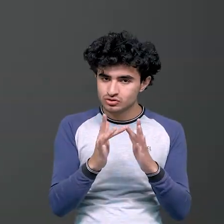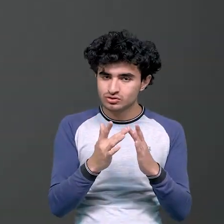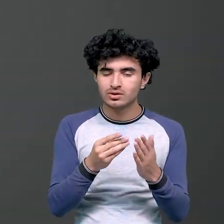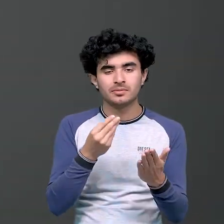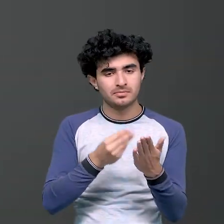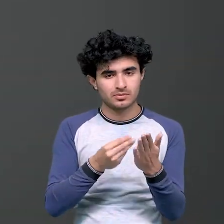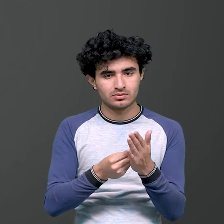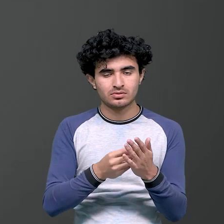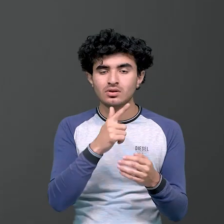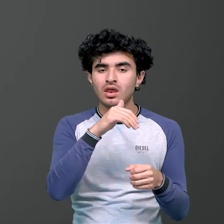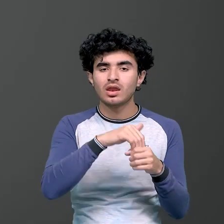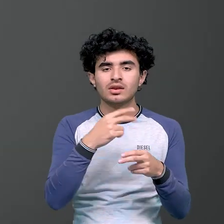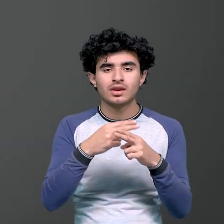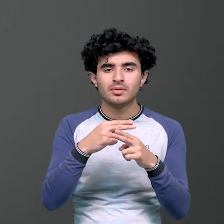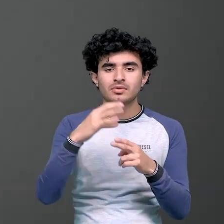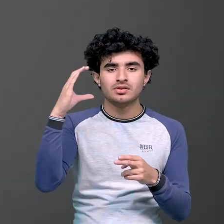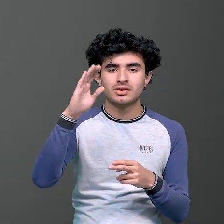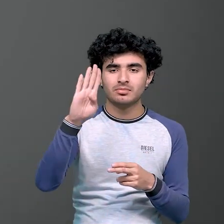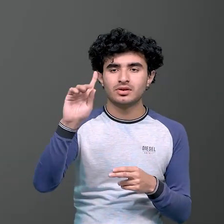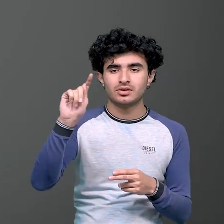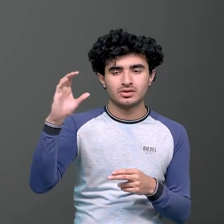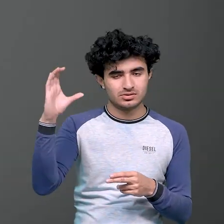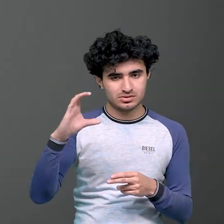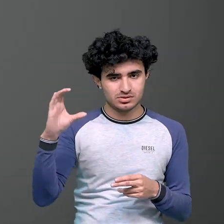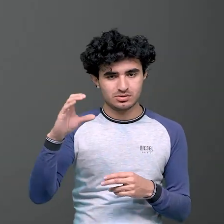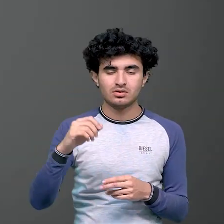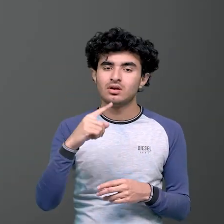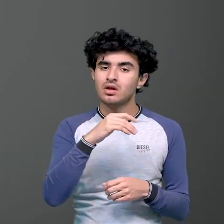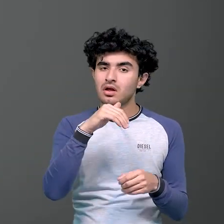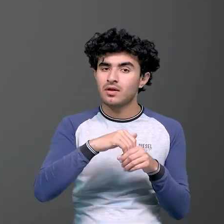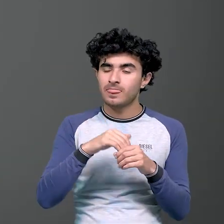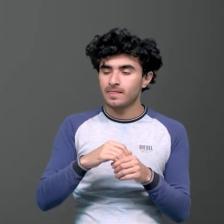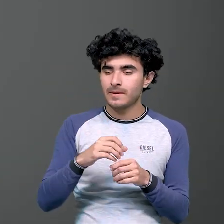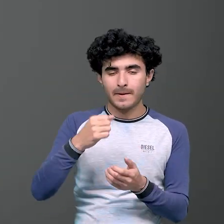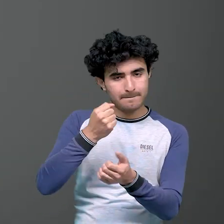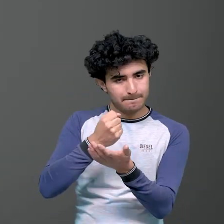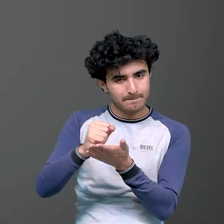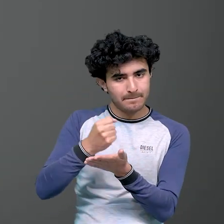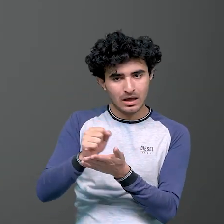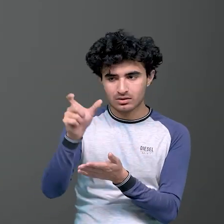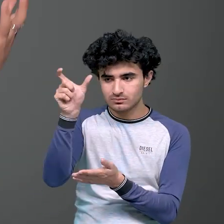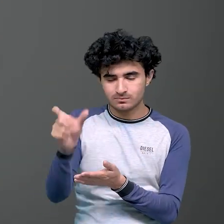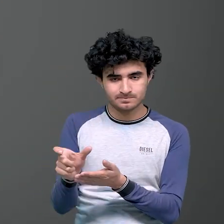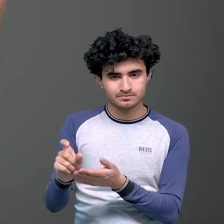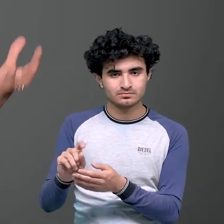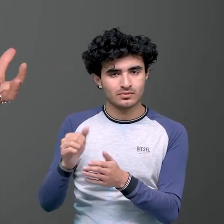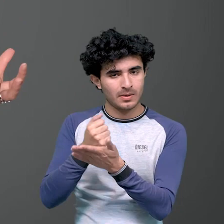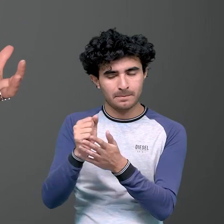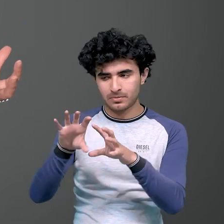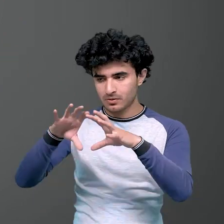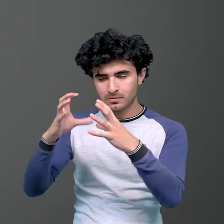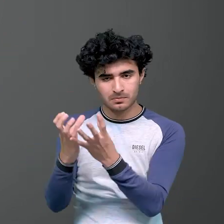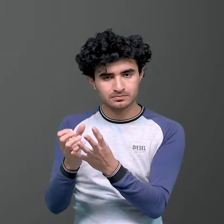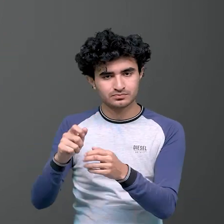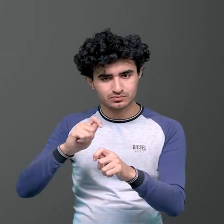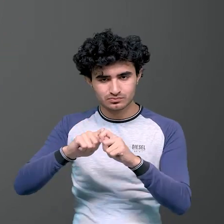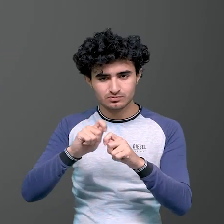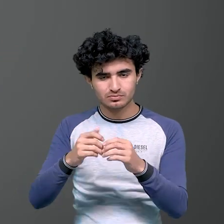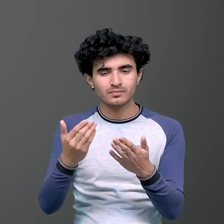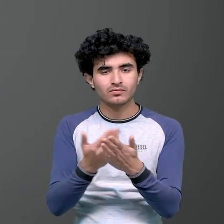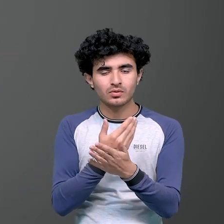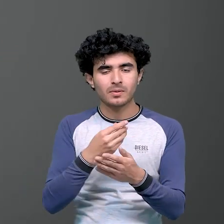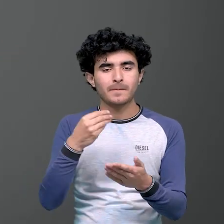even the governments are trying to issue their own digitized currencies. So they are known